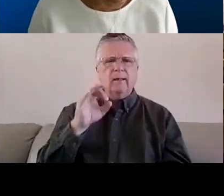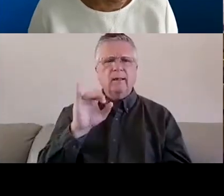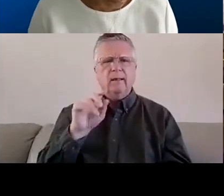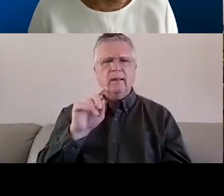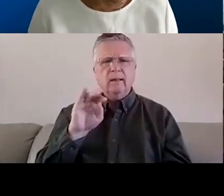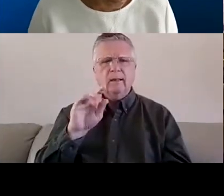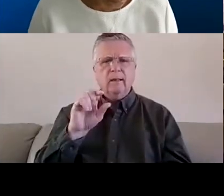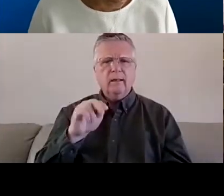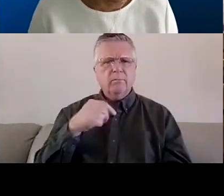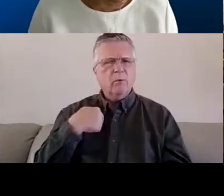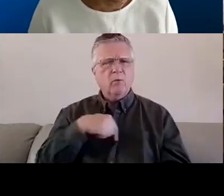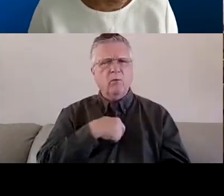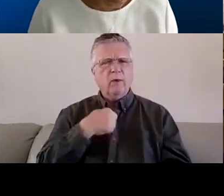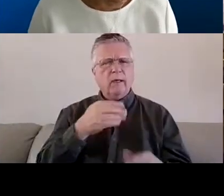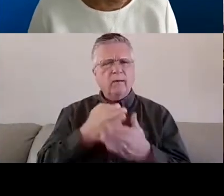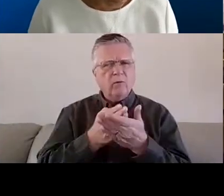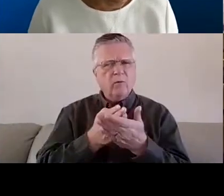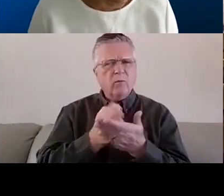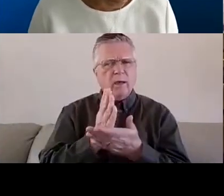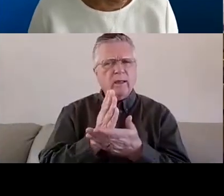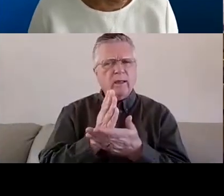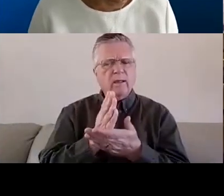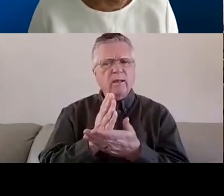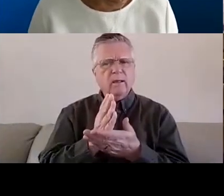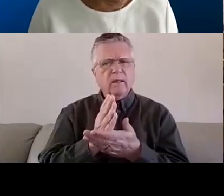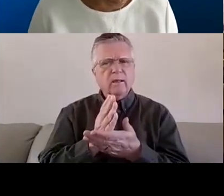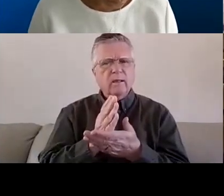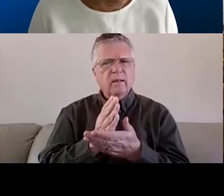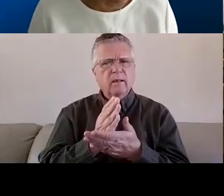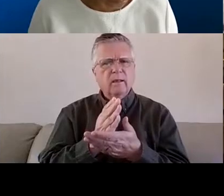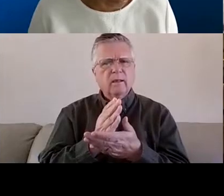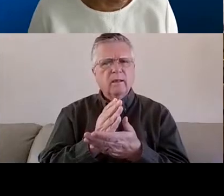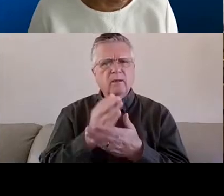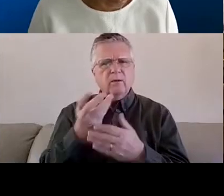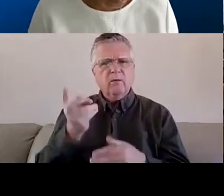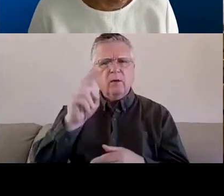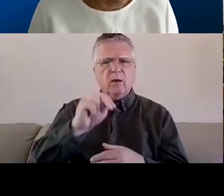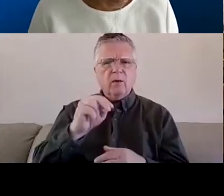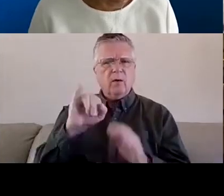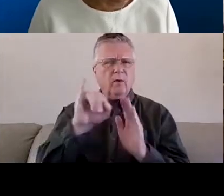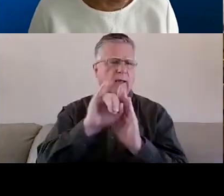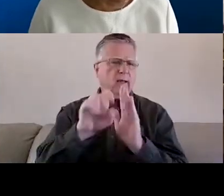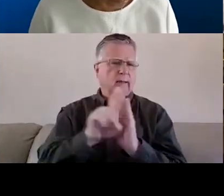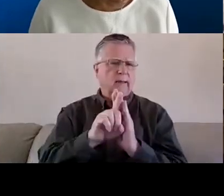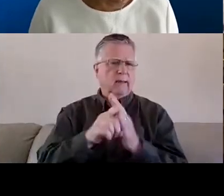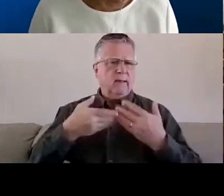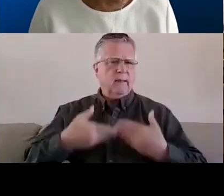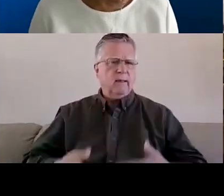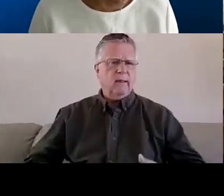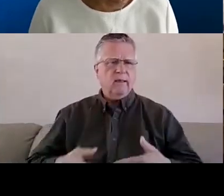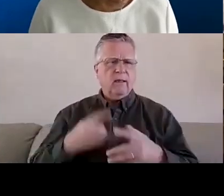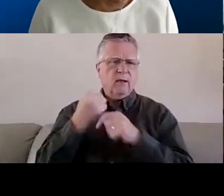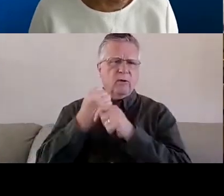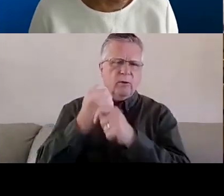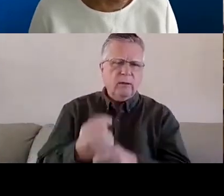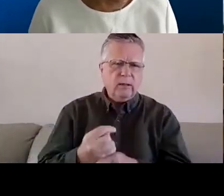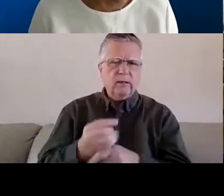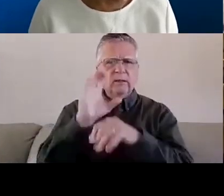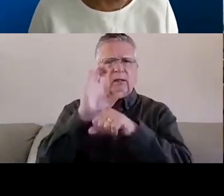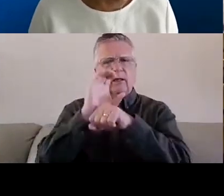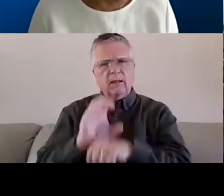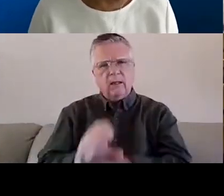right to our own identity. We have a right to our traditions, customs, and